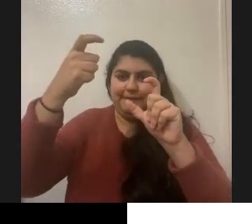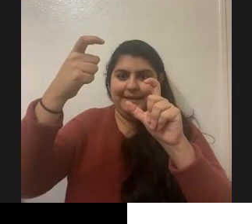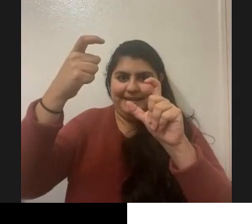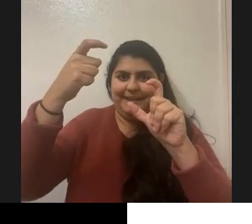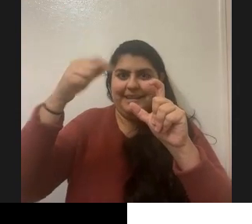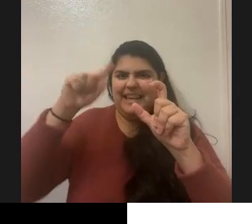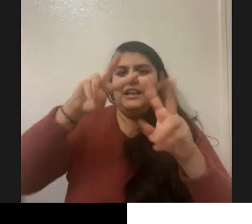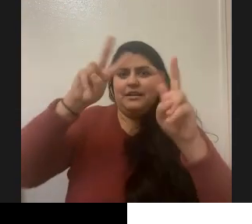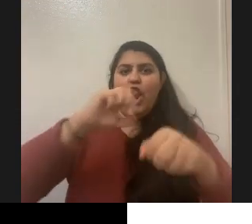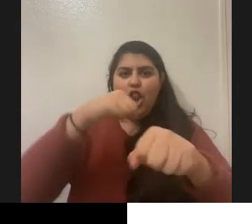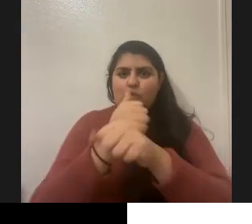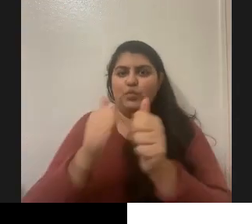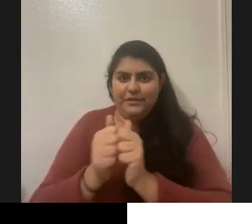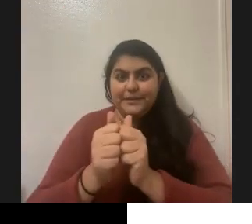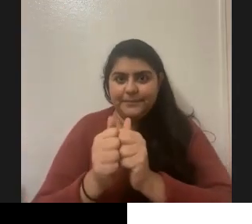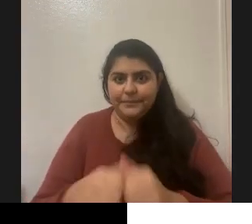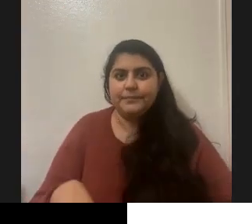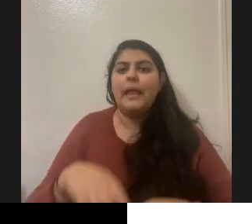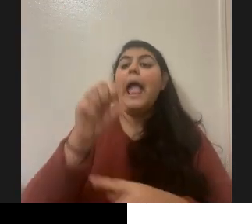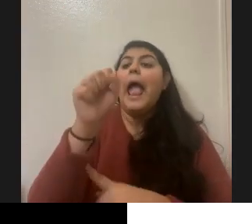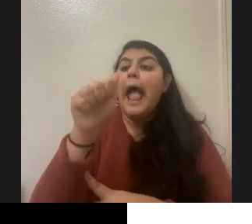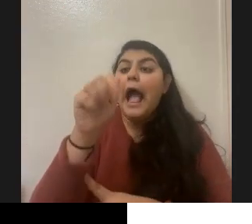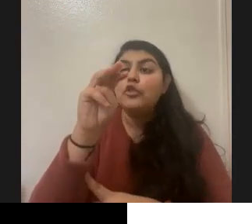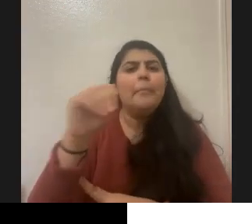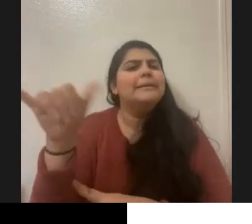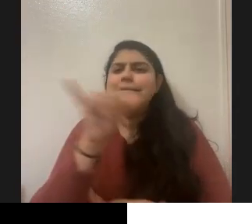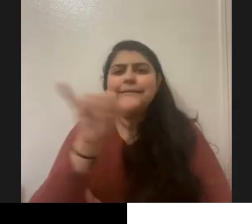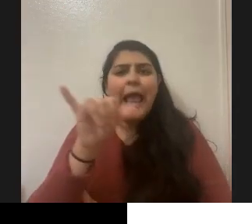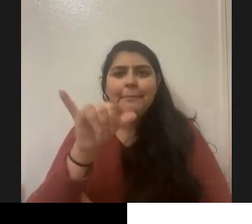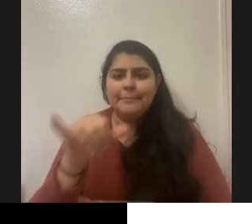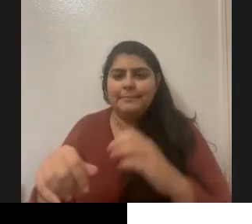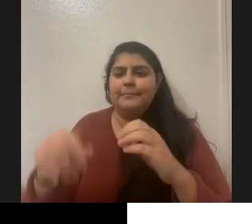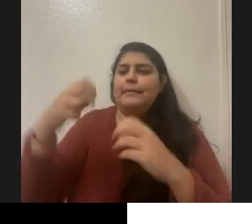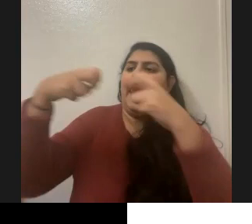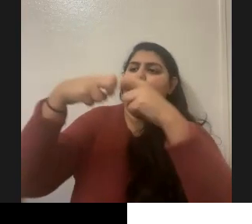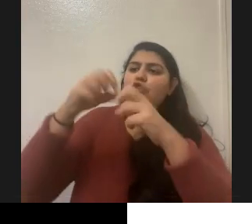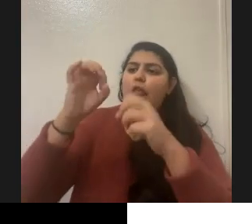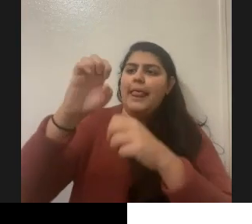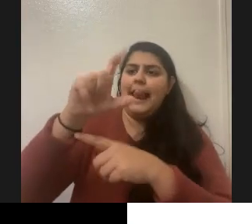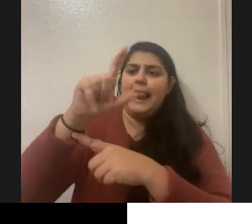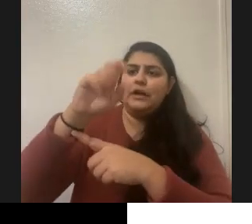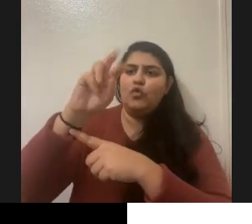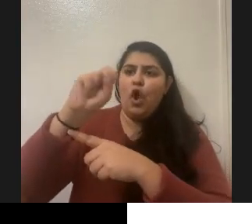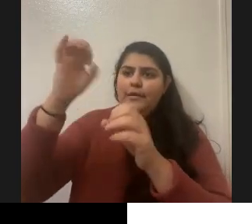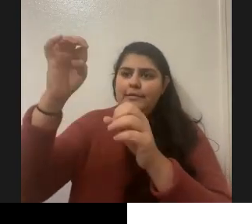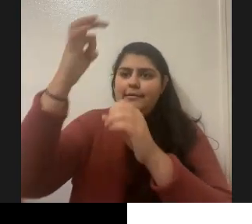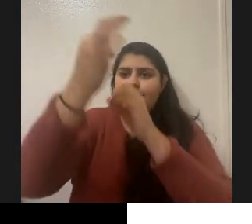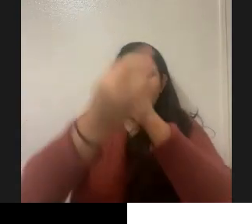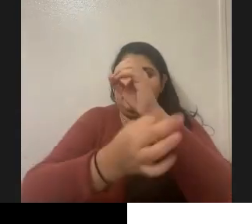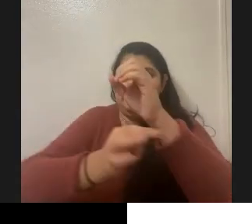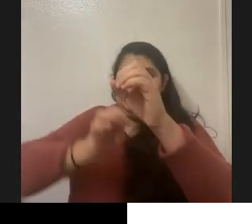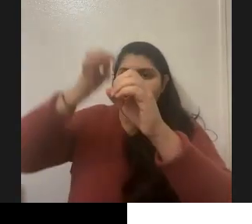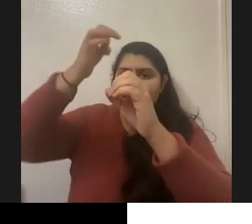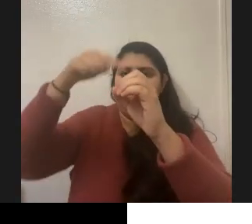Earth. Well, similarly in the atom, the electron likes to orbit the nucleus, so what the core is kind